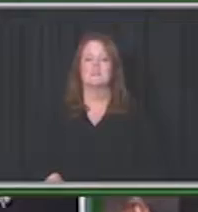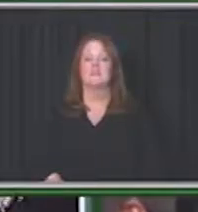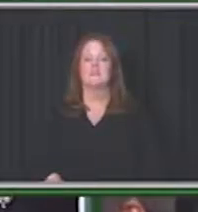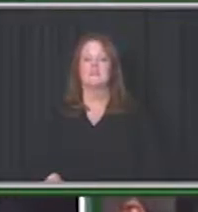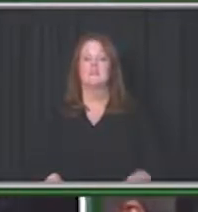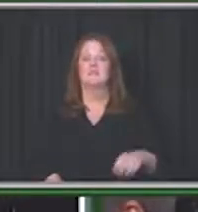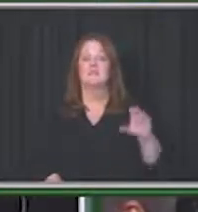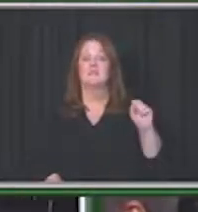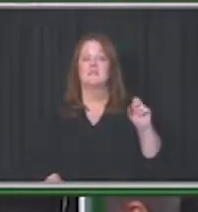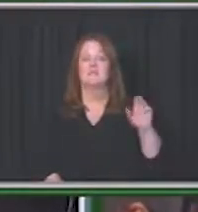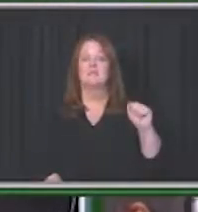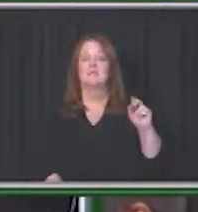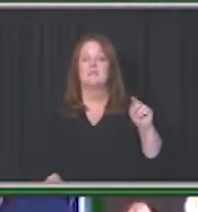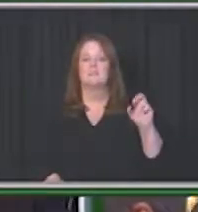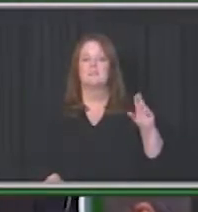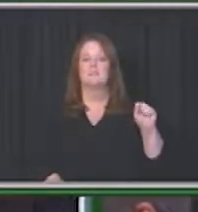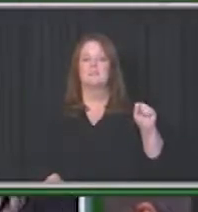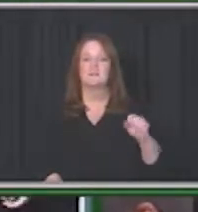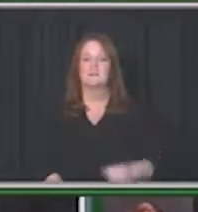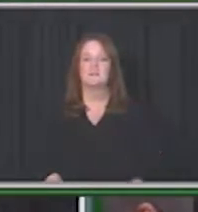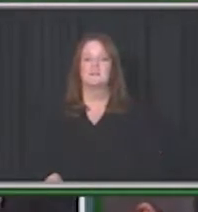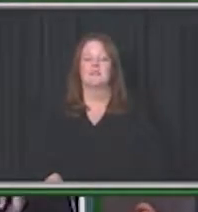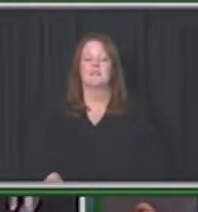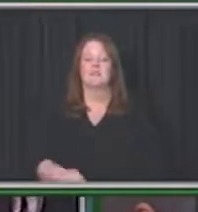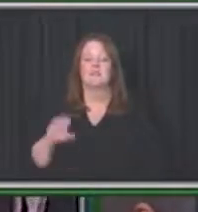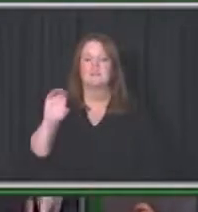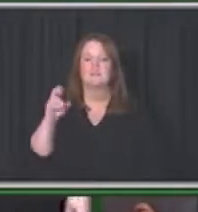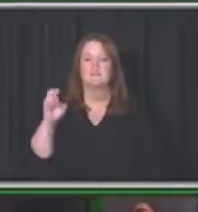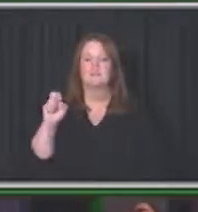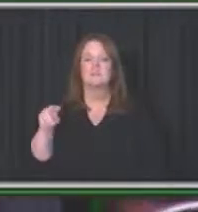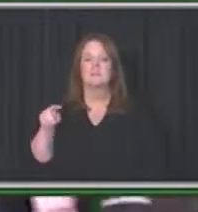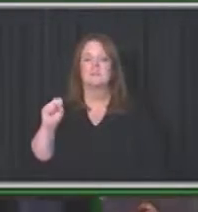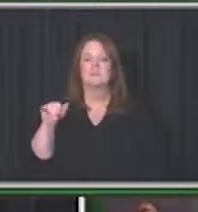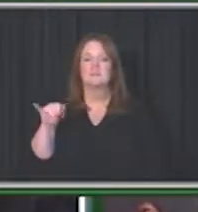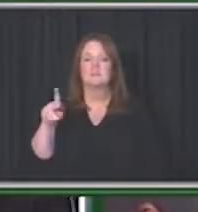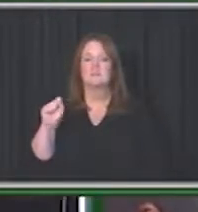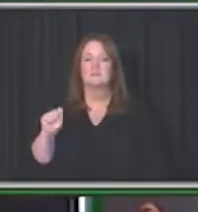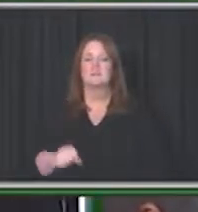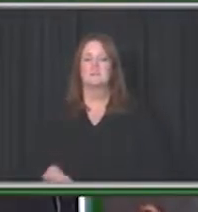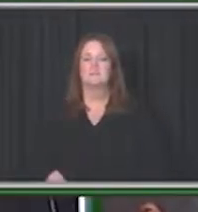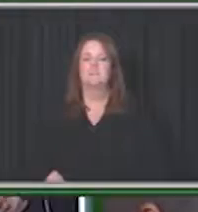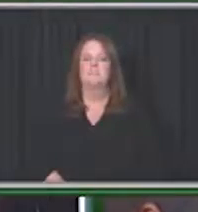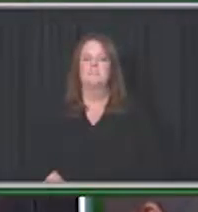Cassandra Torres Atmosfera. Krista Sykes.